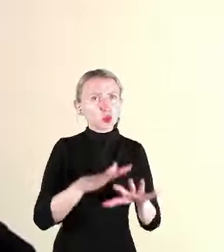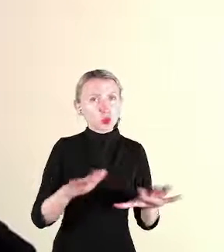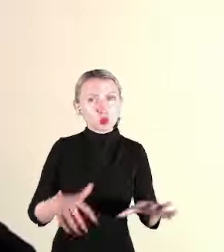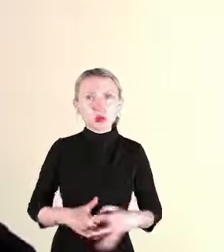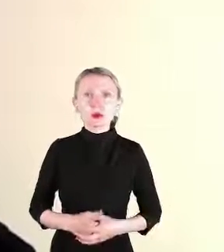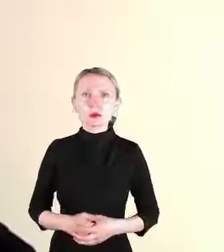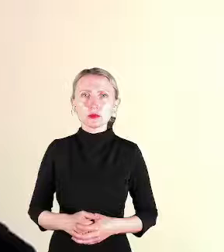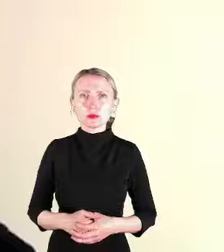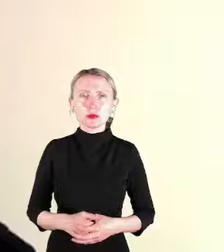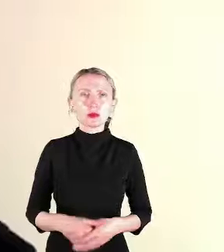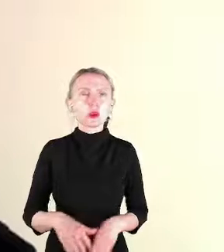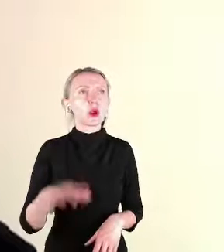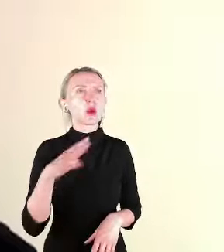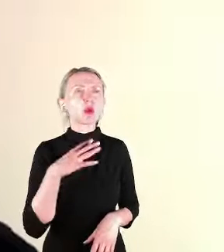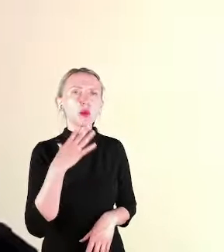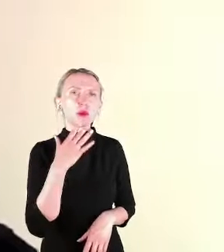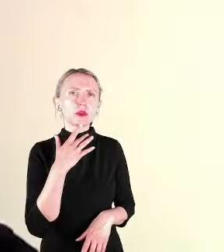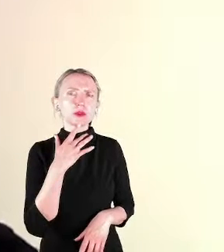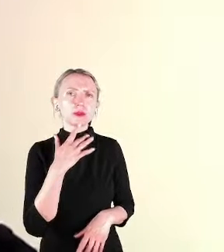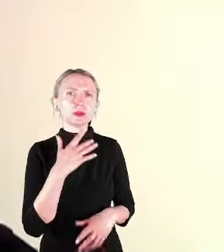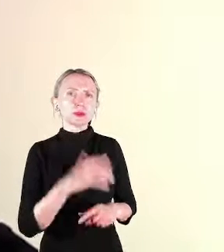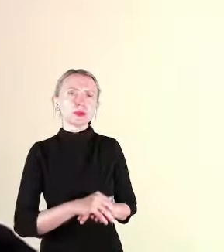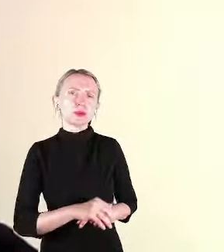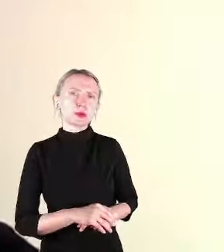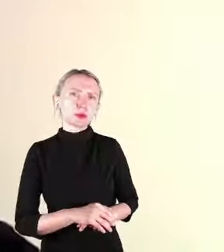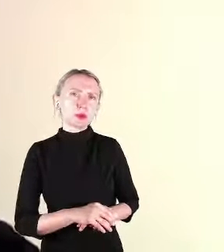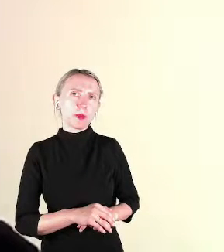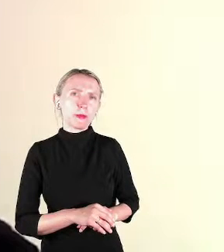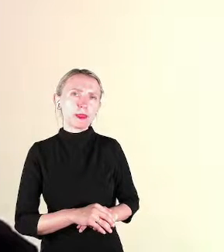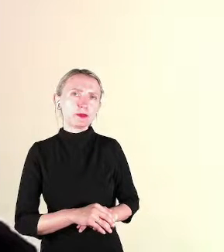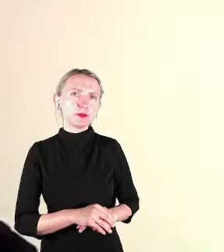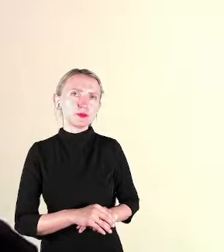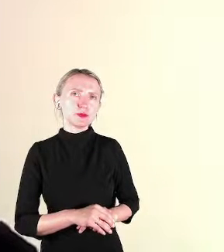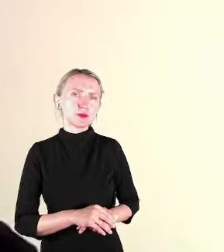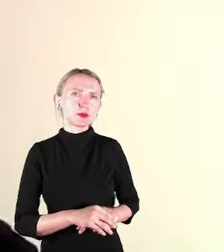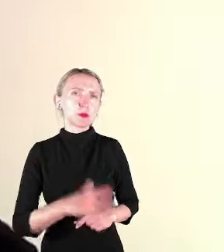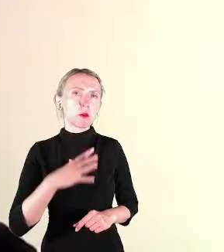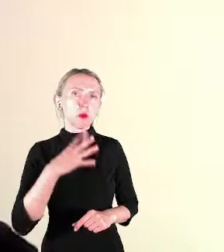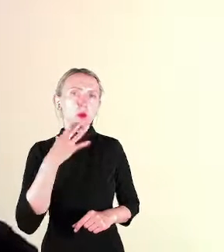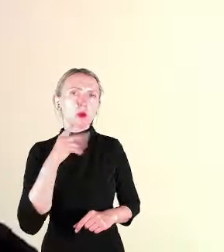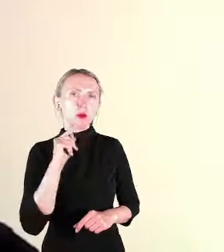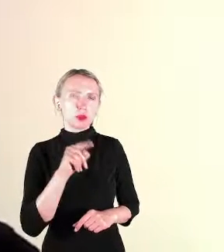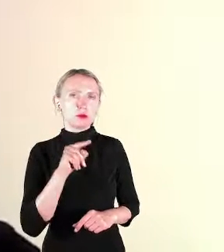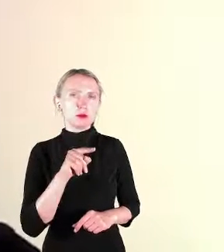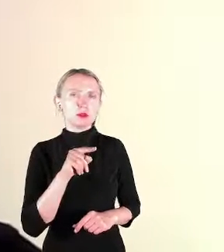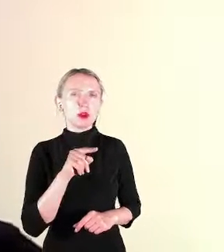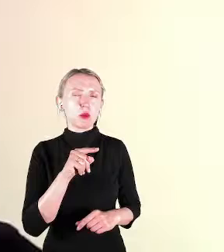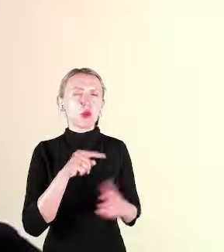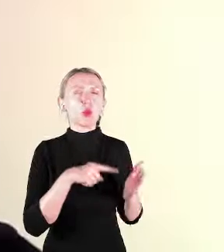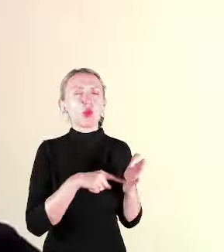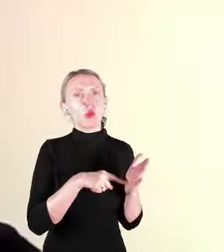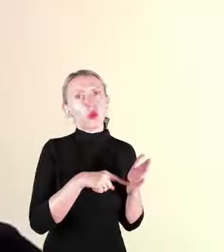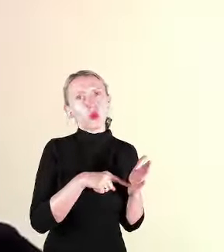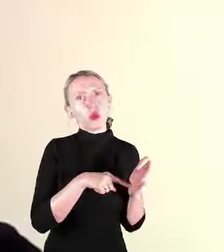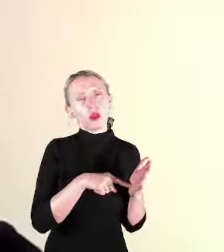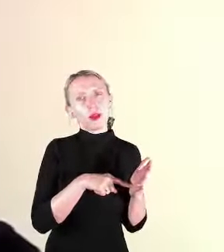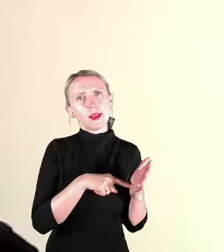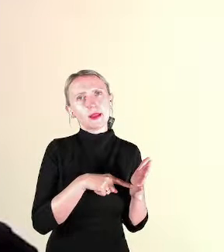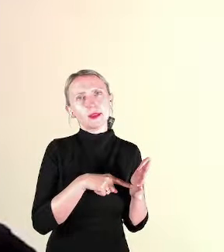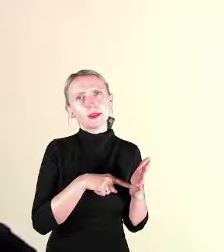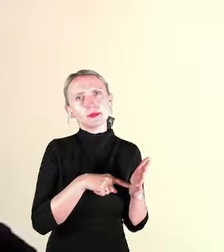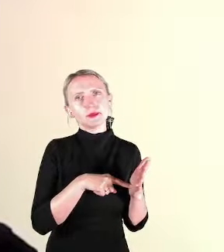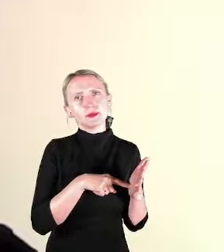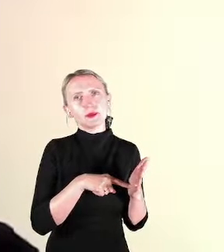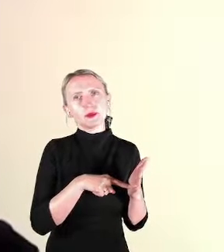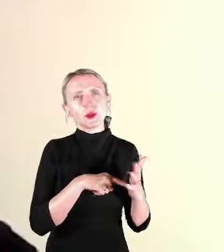You said that you call the book the war, but the war on beauty, but we can't translate it into its kind